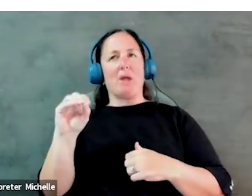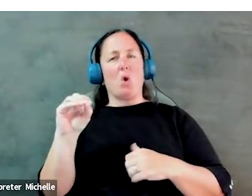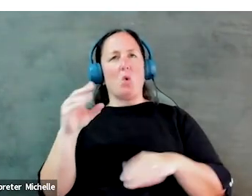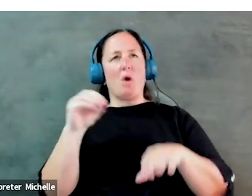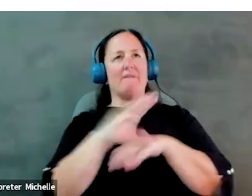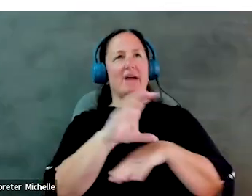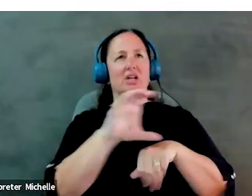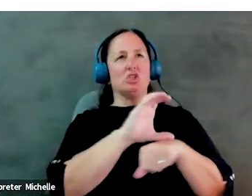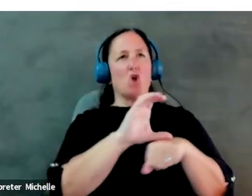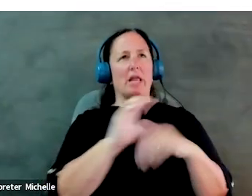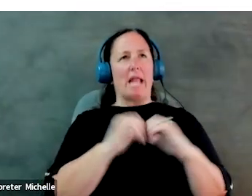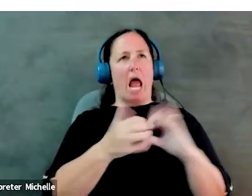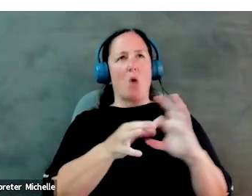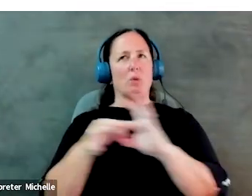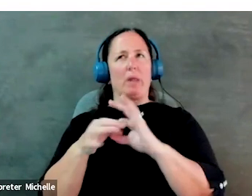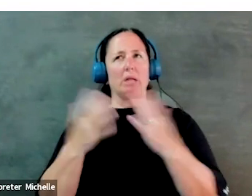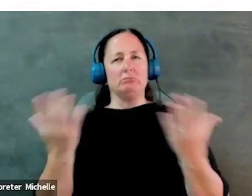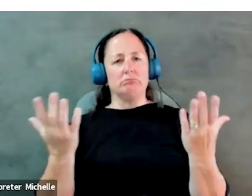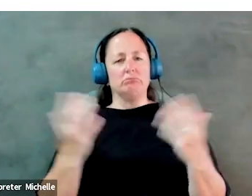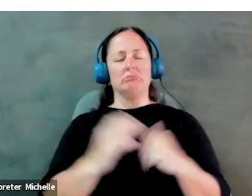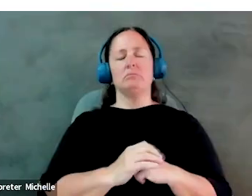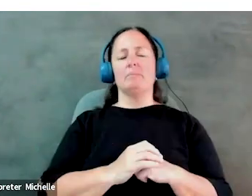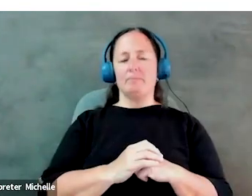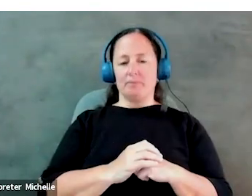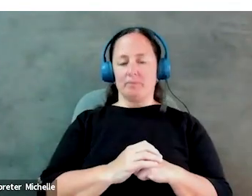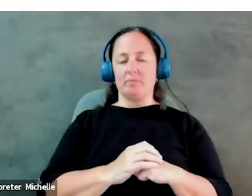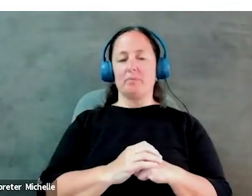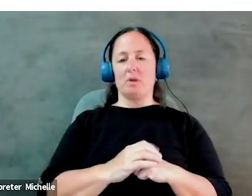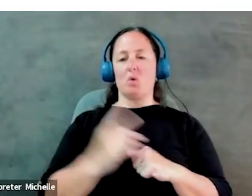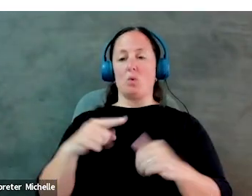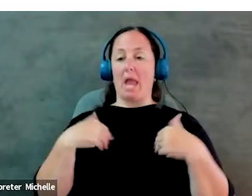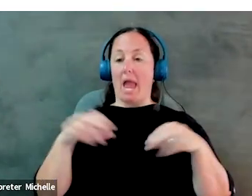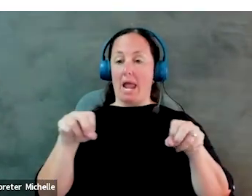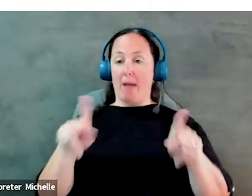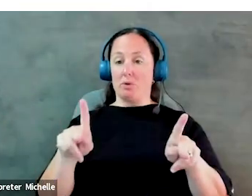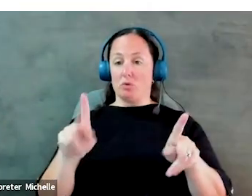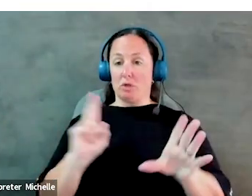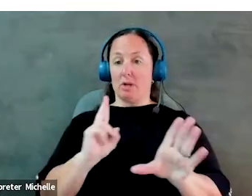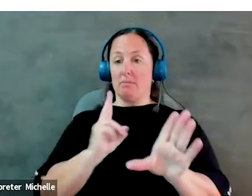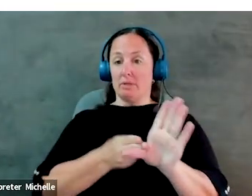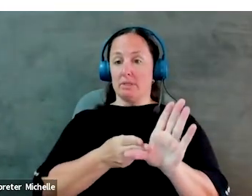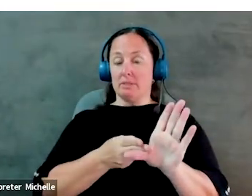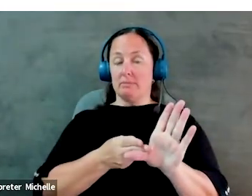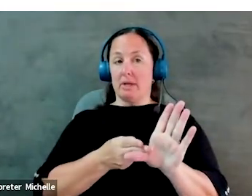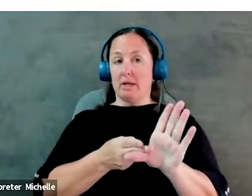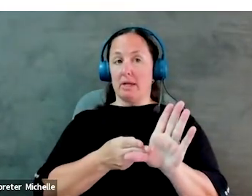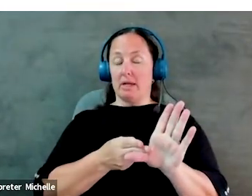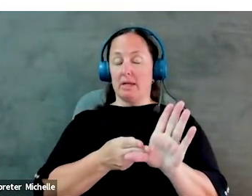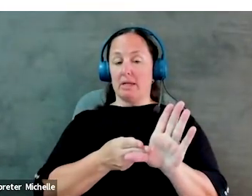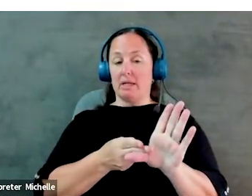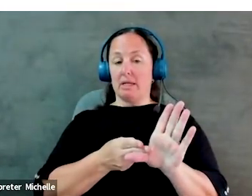be impacting chocolate. So we even had the opportunity to participate in